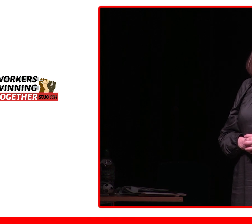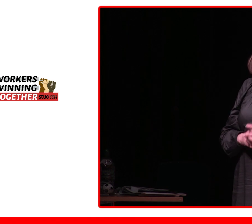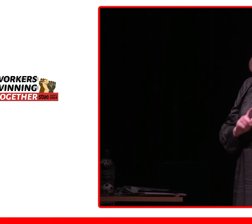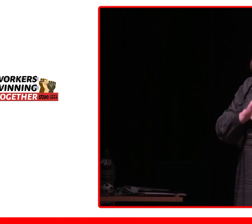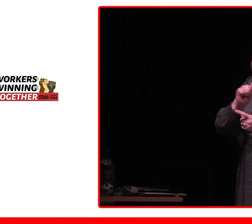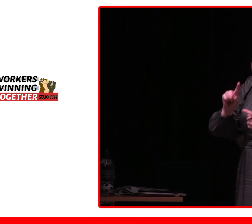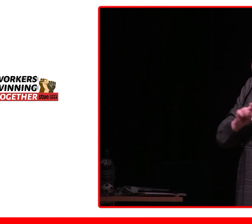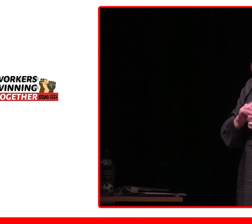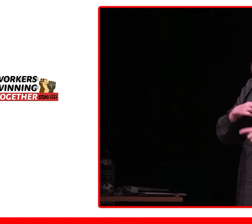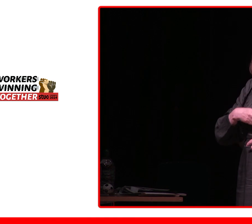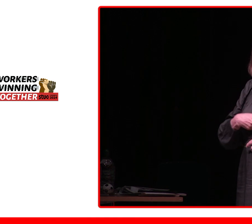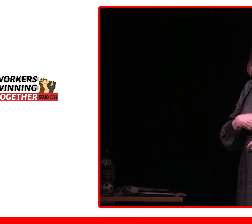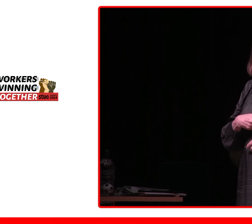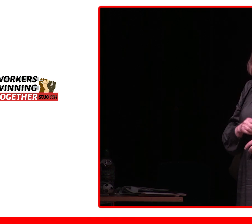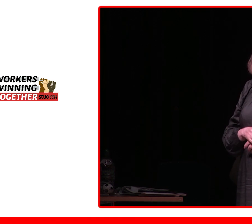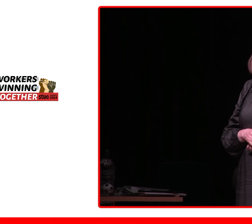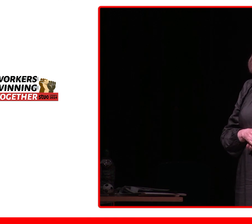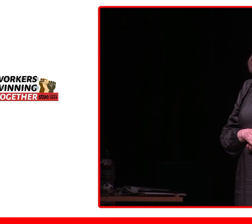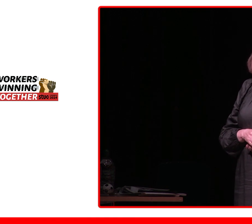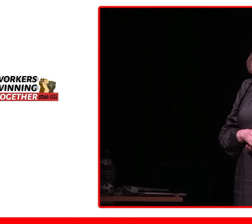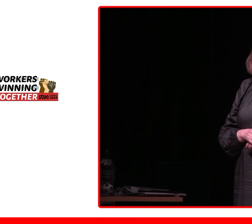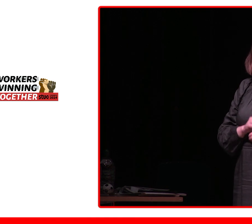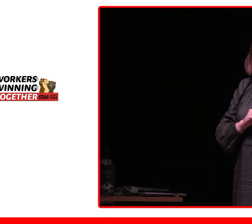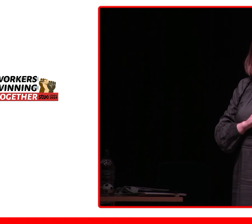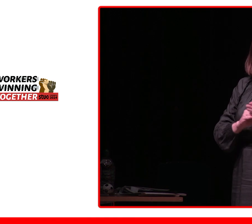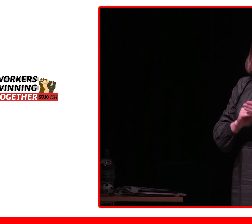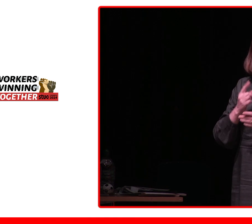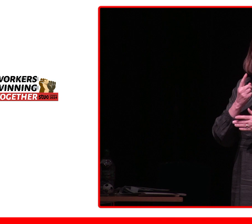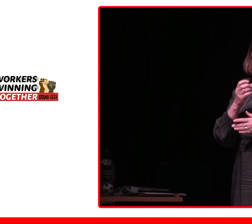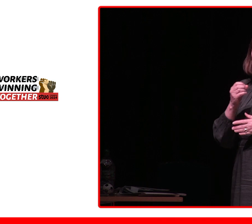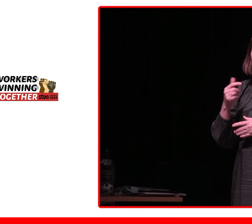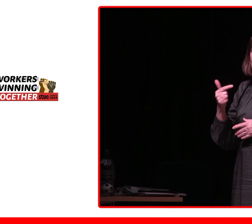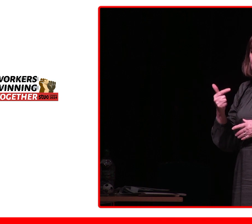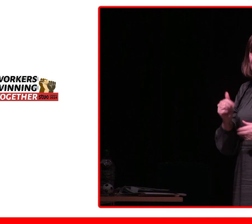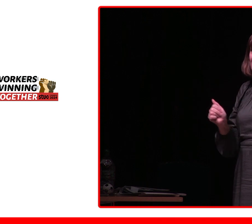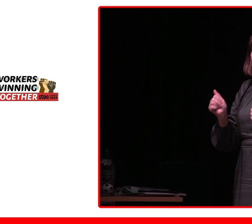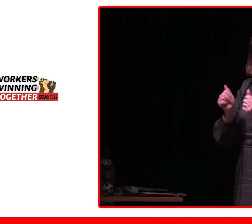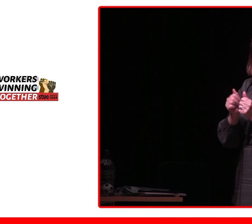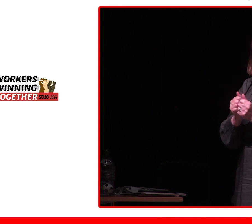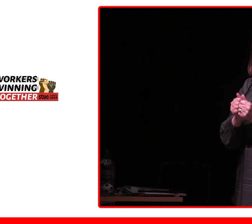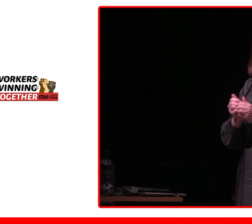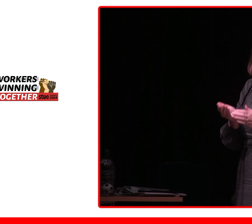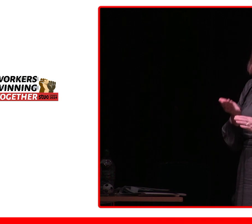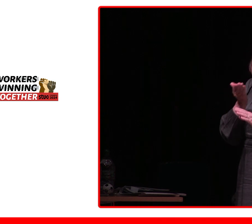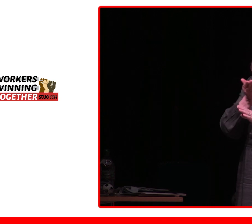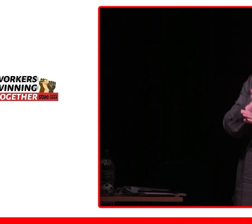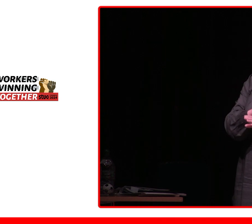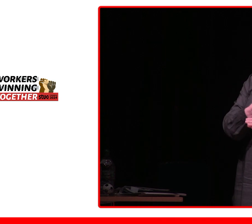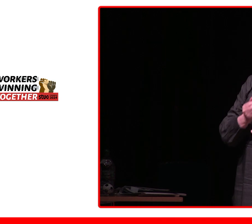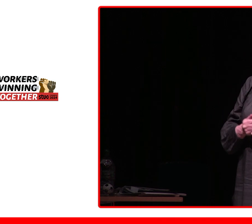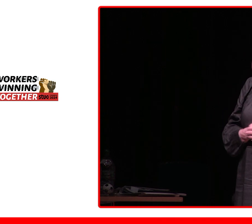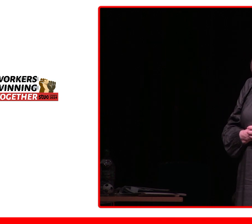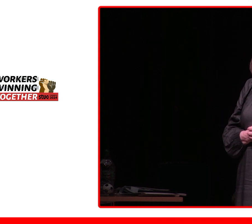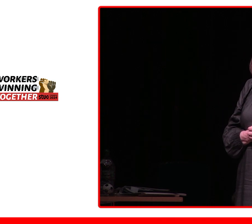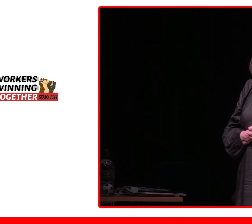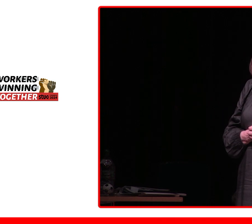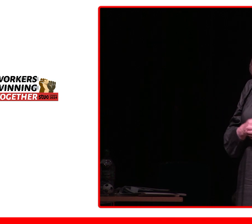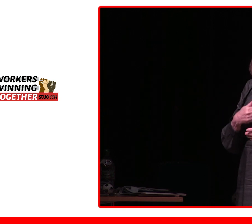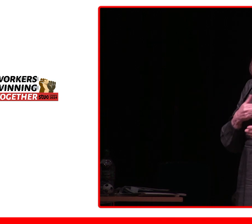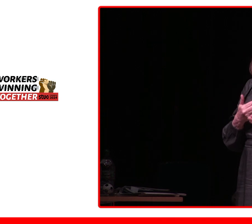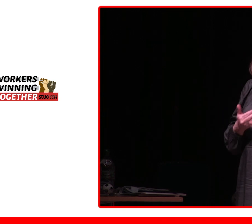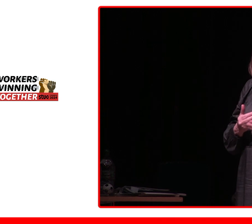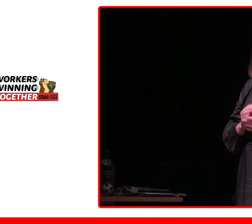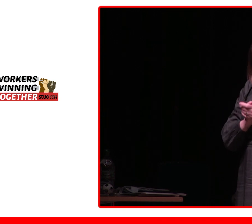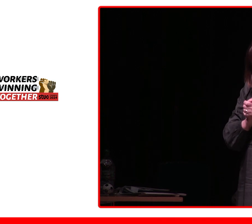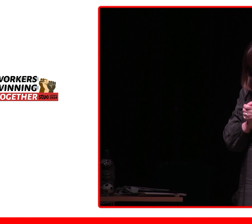Congress, President Gus Sproul, FBU, moving motion 107 and agreeing to remit. Congress, I'm humbled to be on